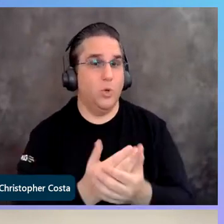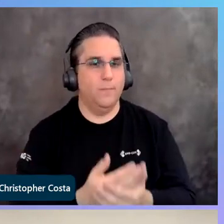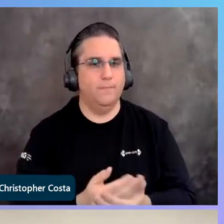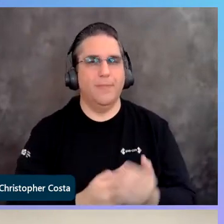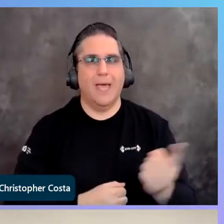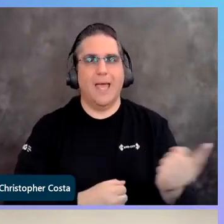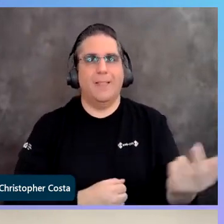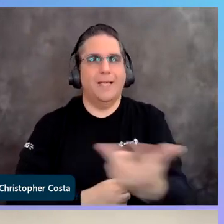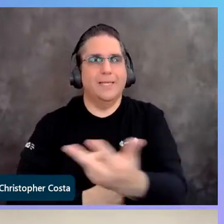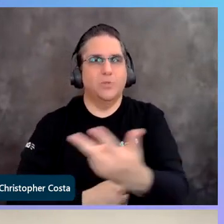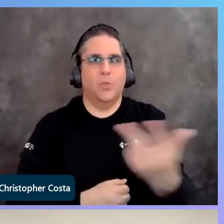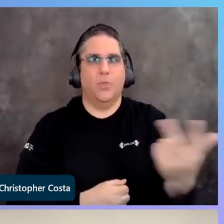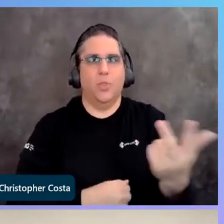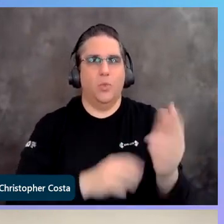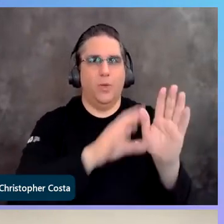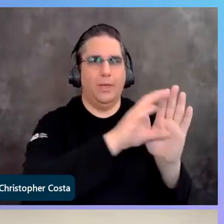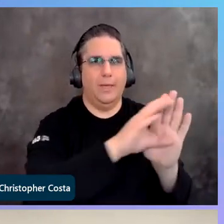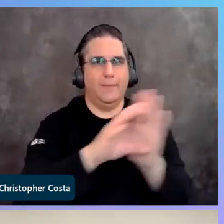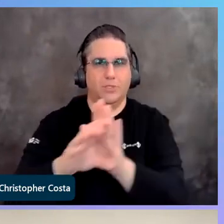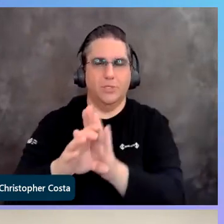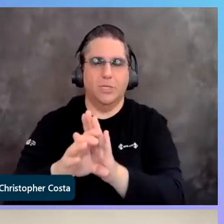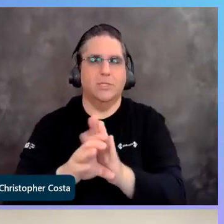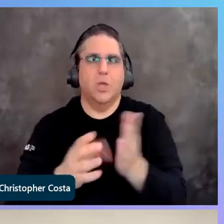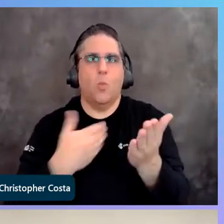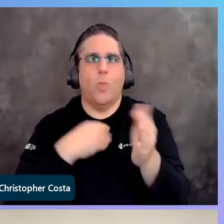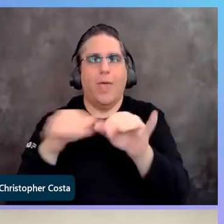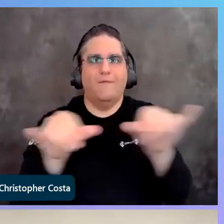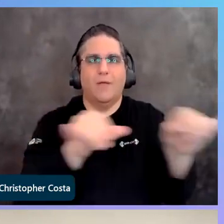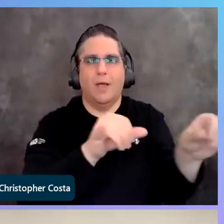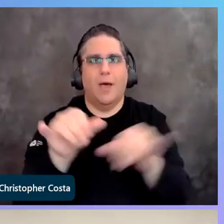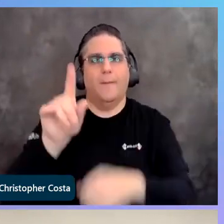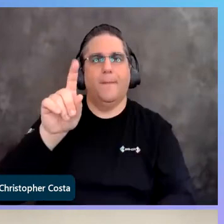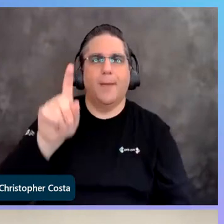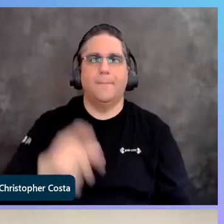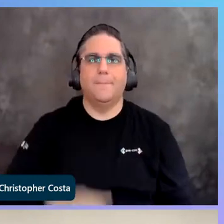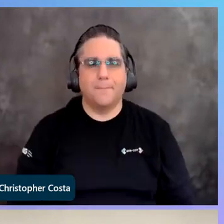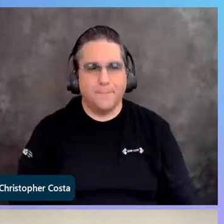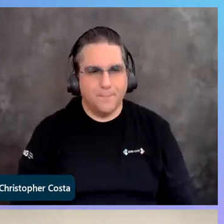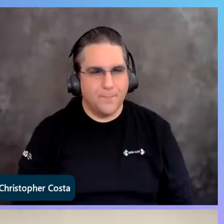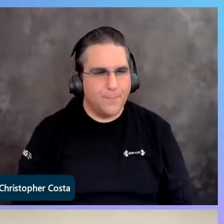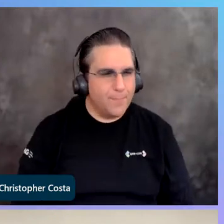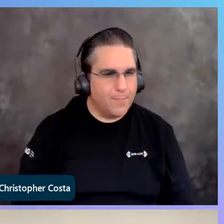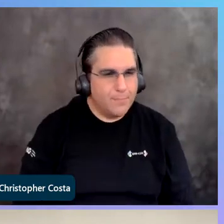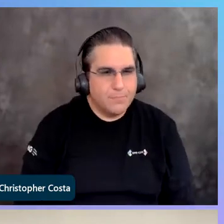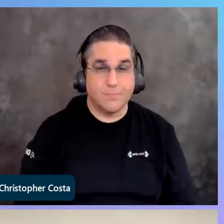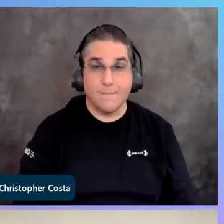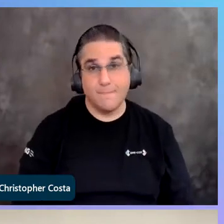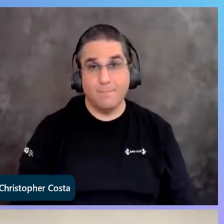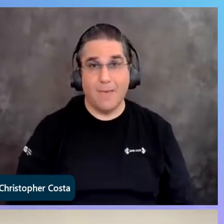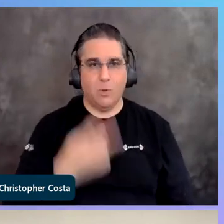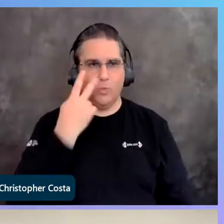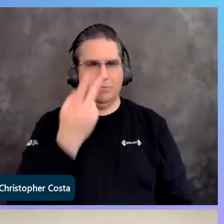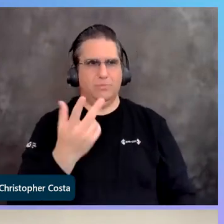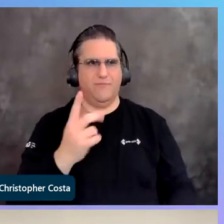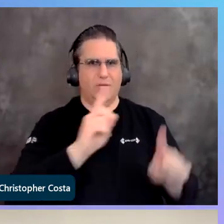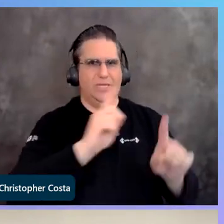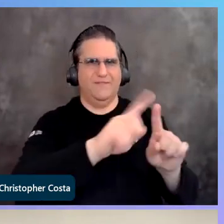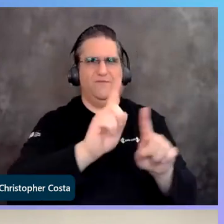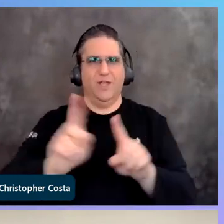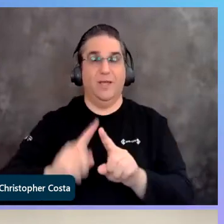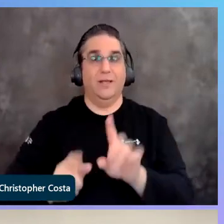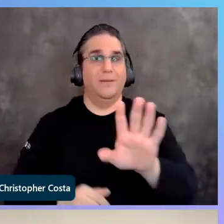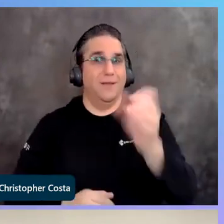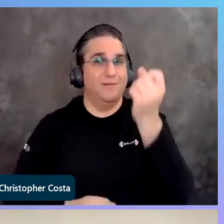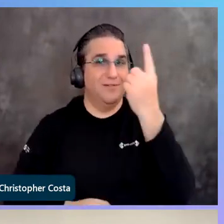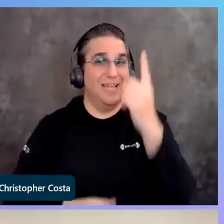3 text and background combinations have in common? At first sight, it doesn't seem like anything, but in fact, each of